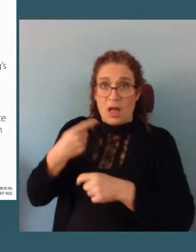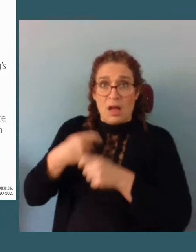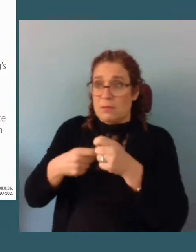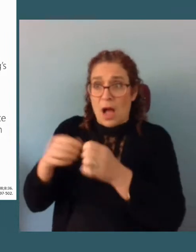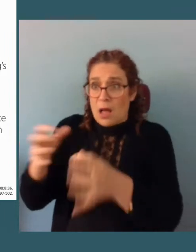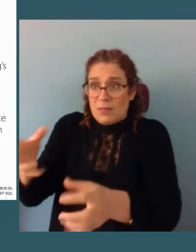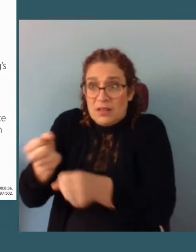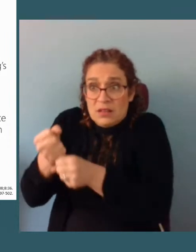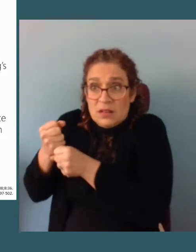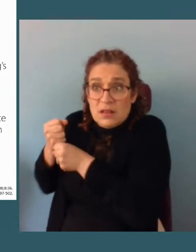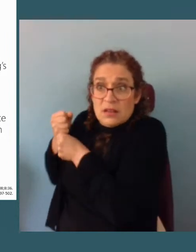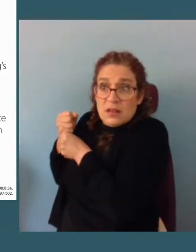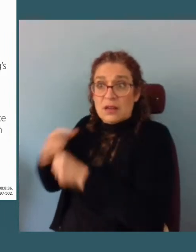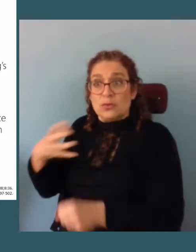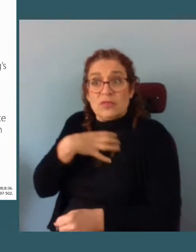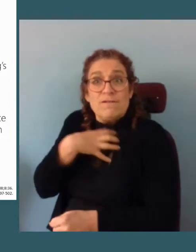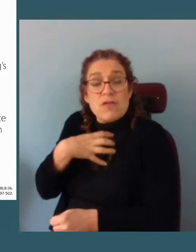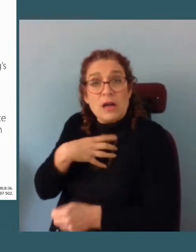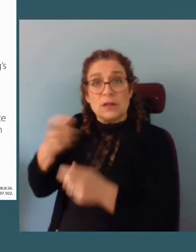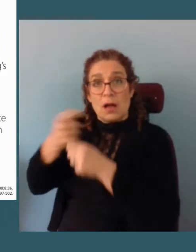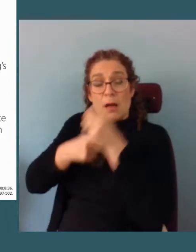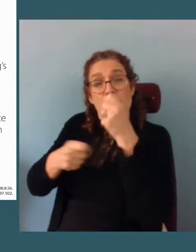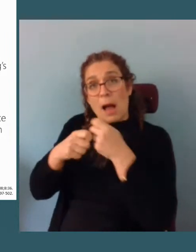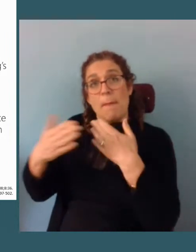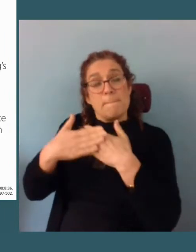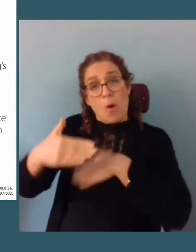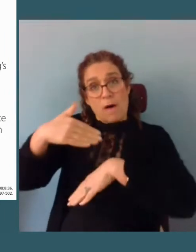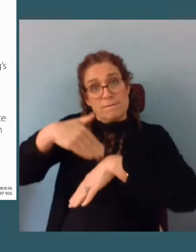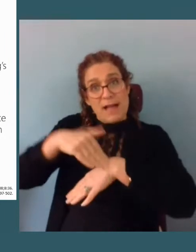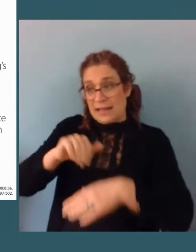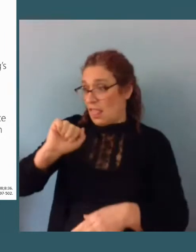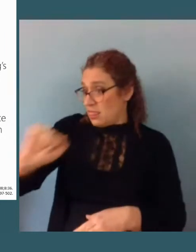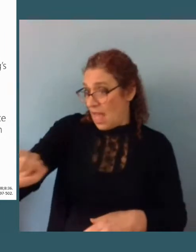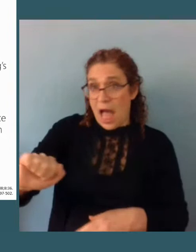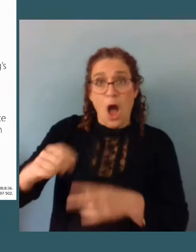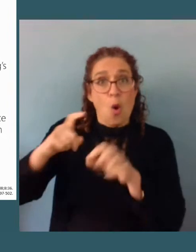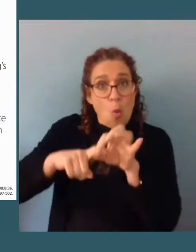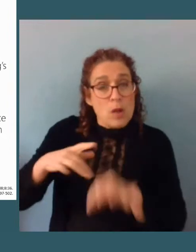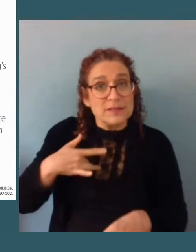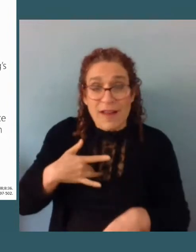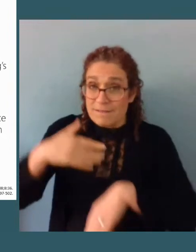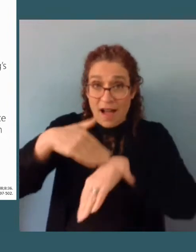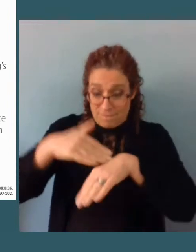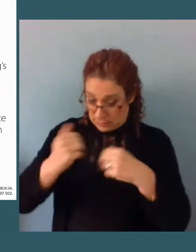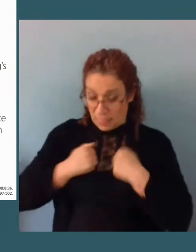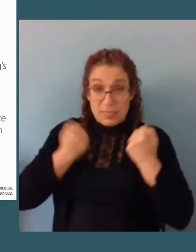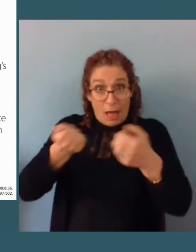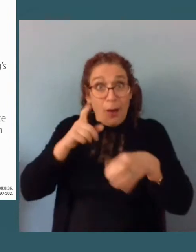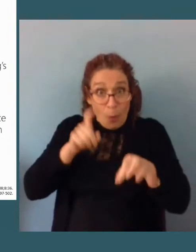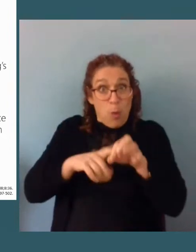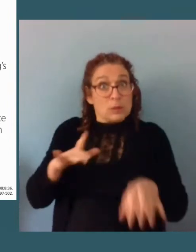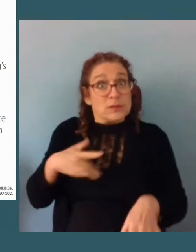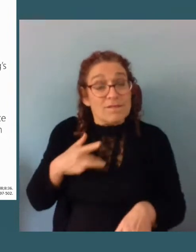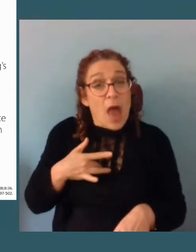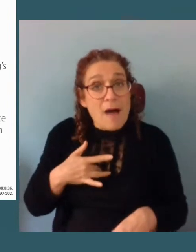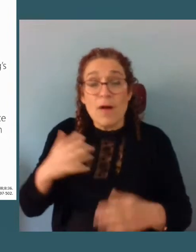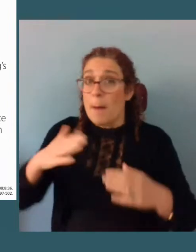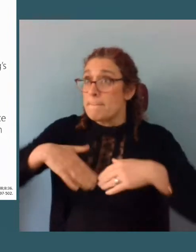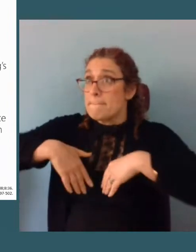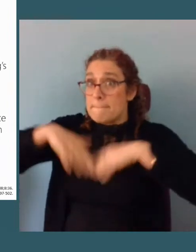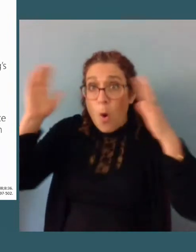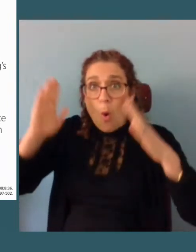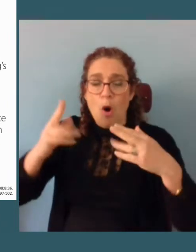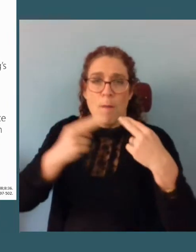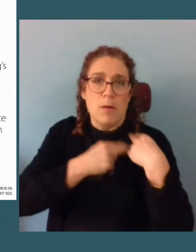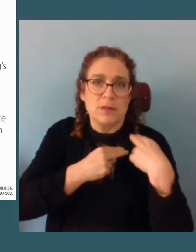creates more impairment on quality of life and more responsibility and more guilt. So it can be really problematic for some